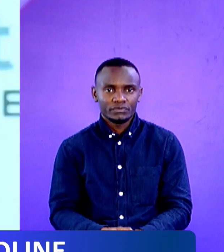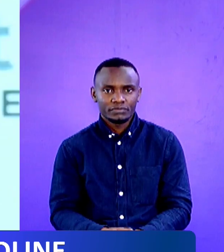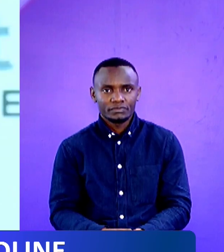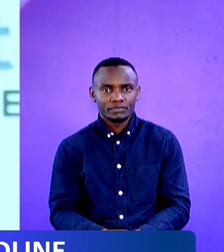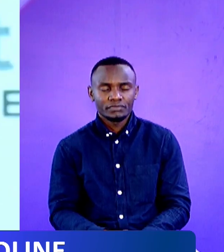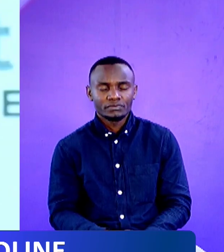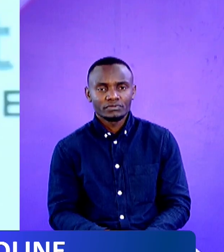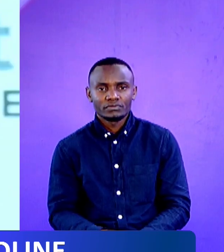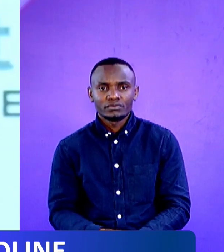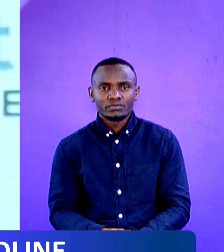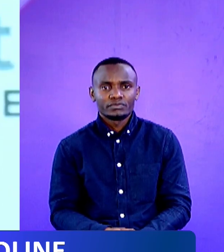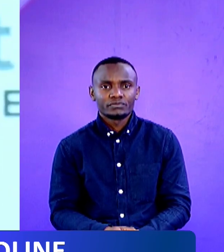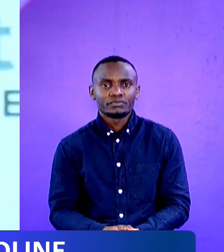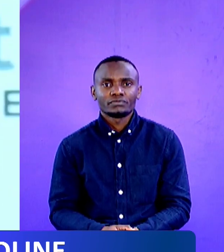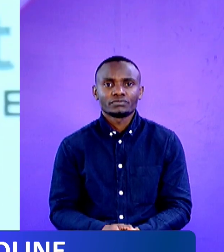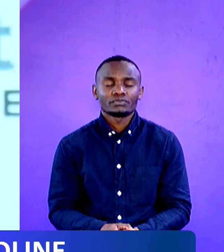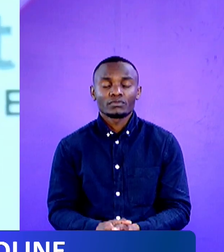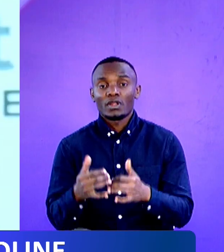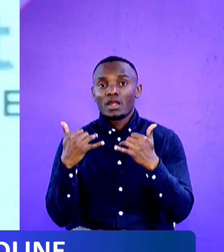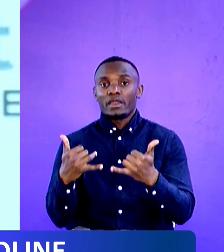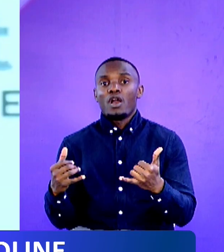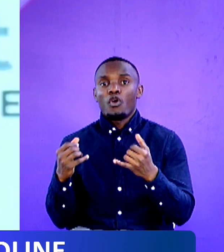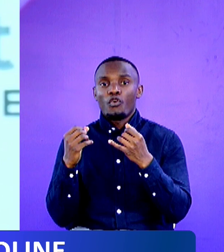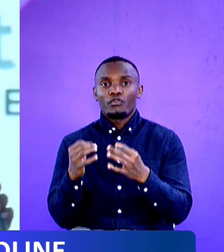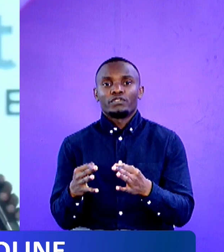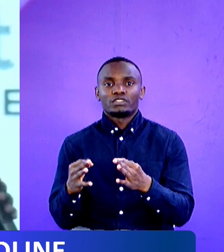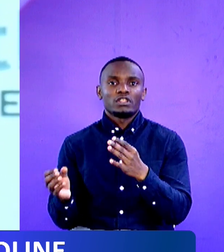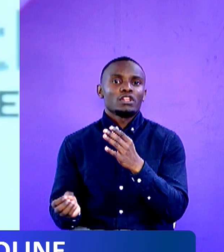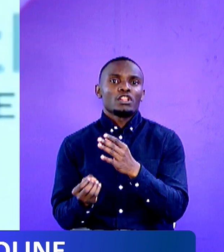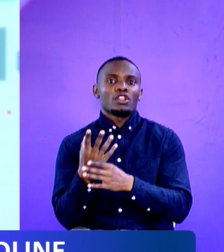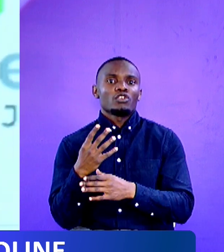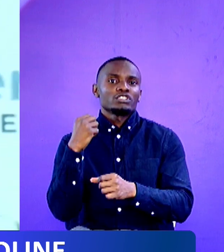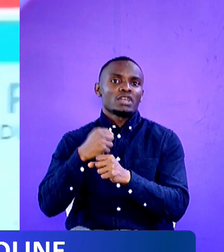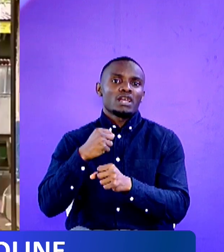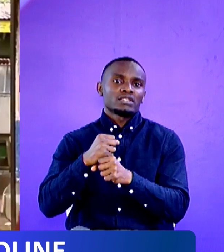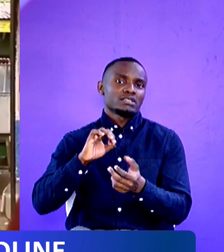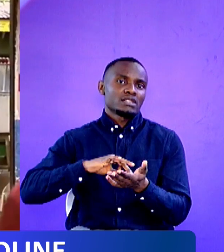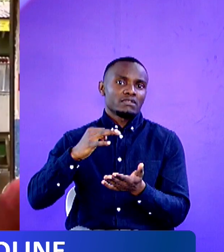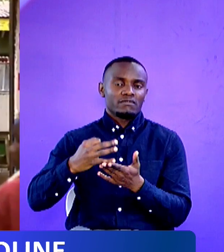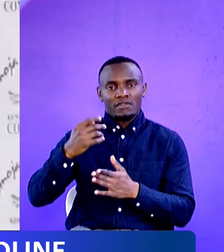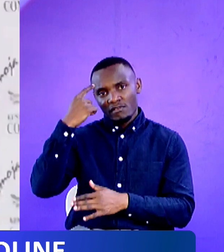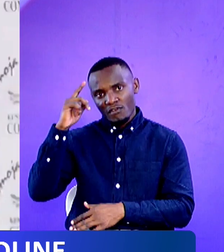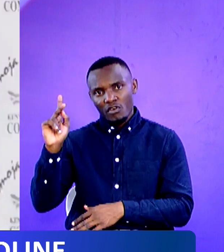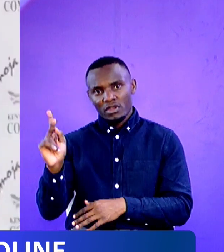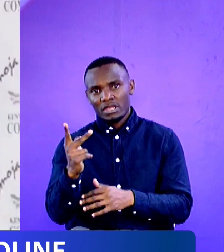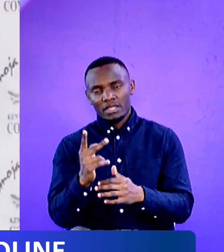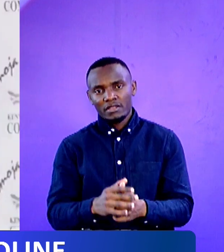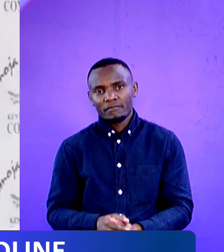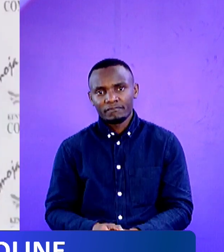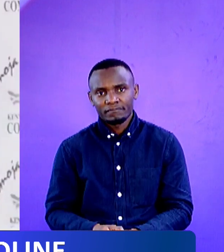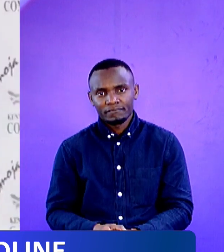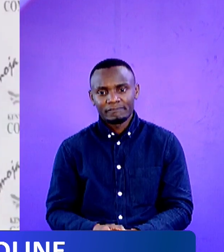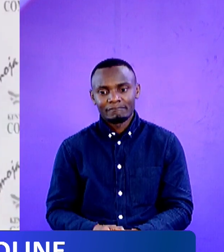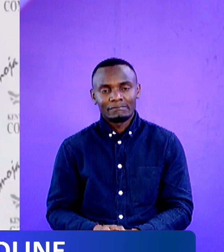I now officially launch the Hustler Fund for the Republic of Kenya. It's a flawed